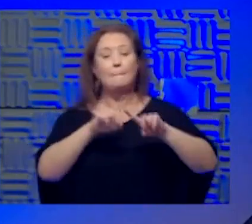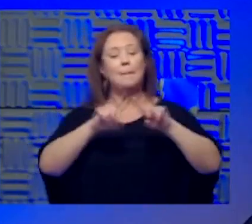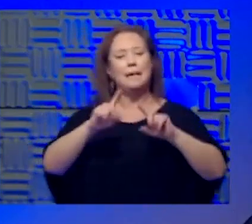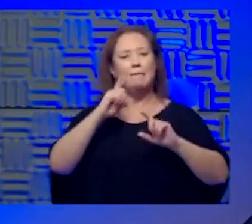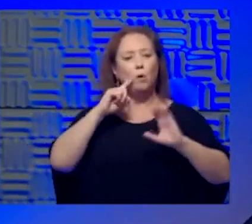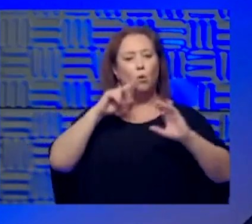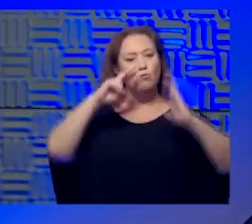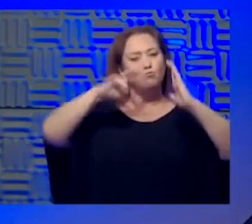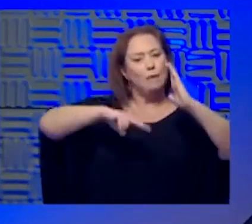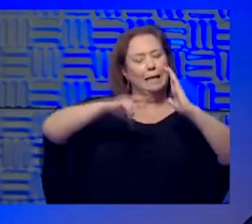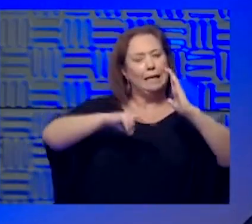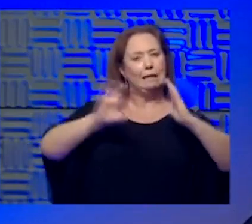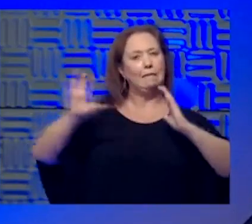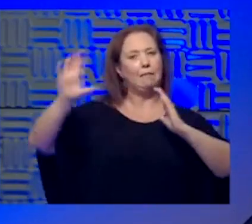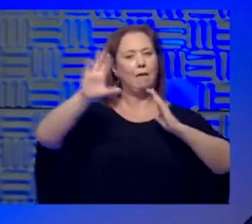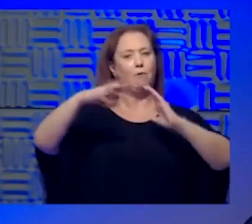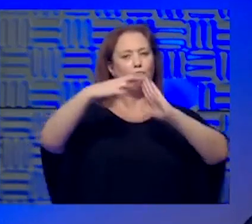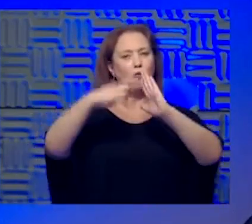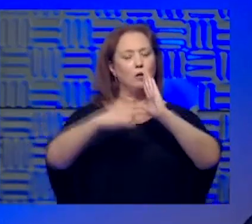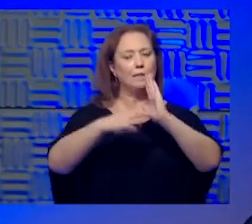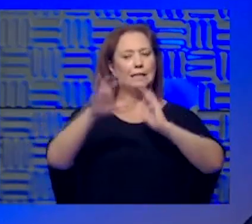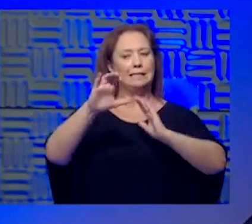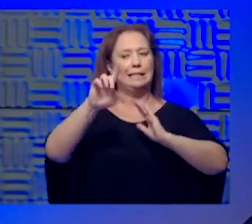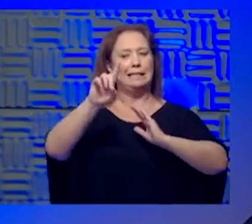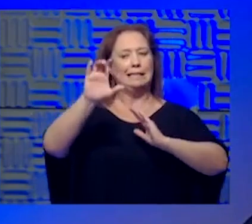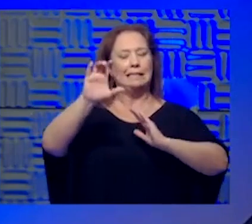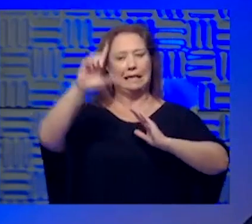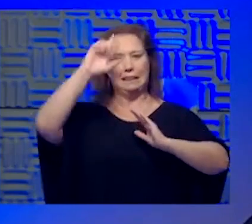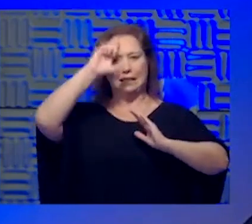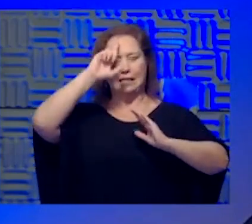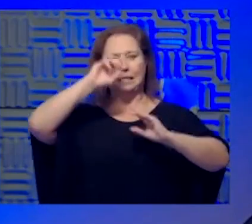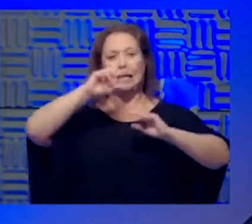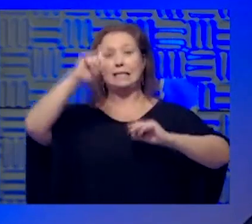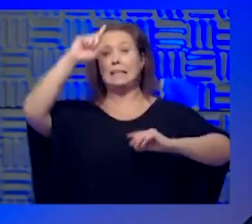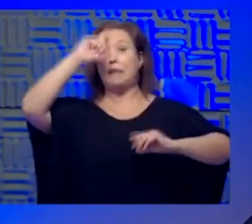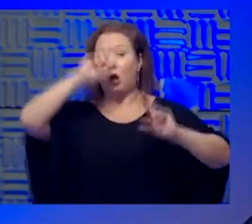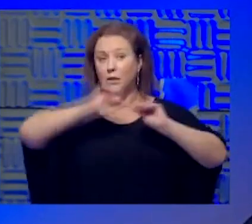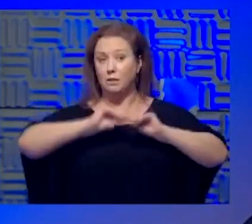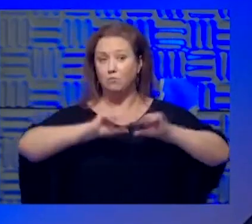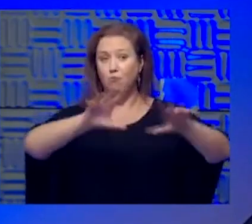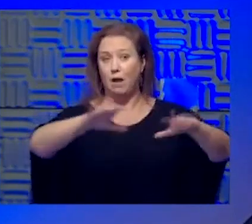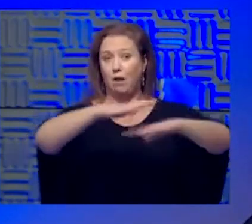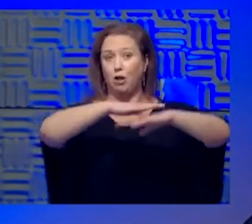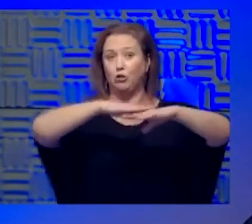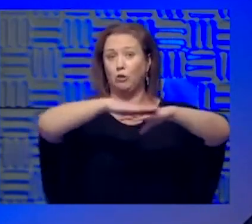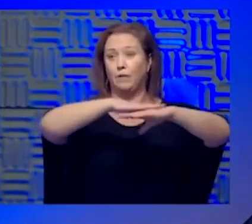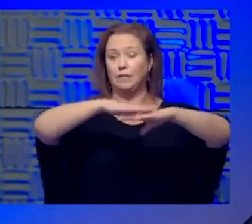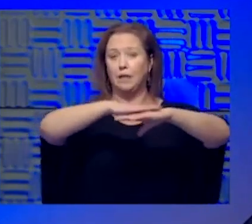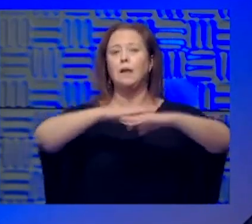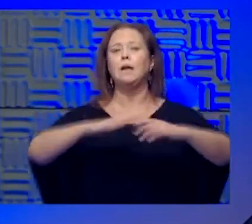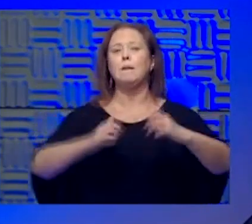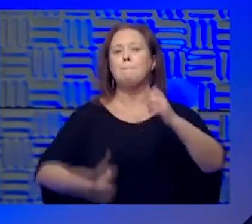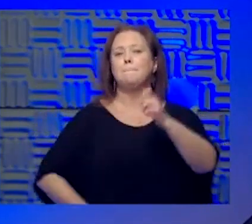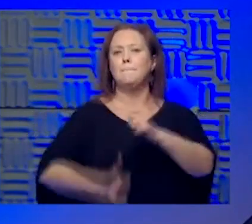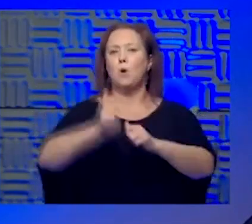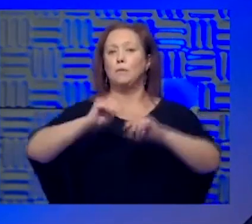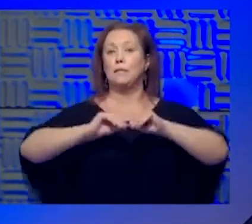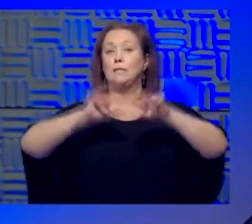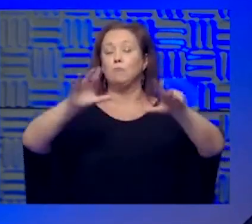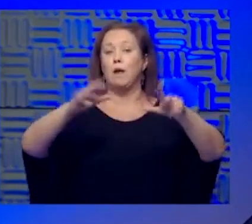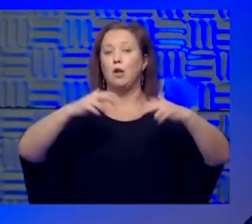about, is that it is thought to spread through surfaces. It is mostly spread through human-to-human